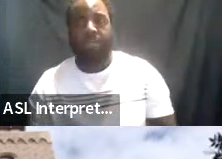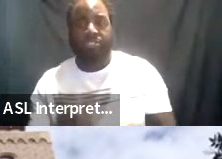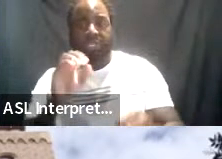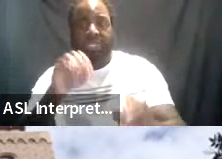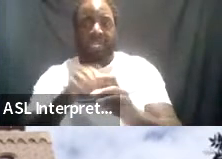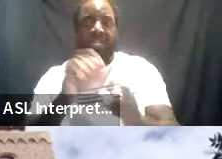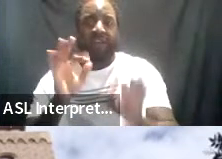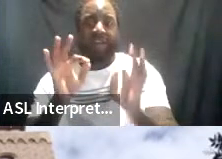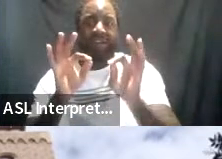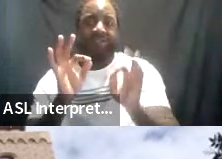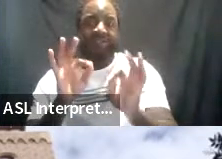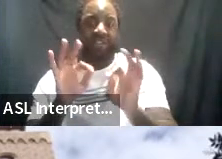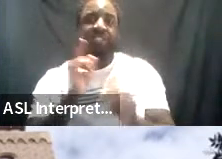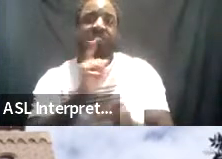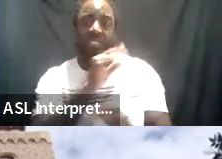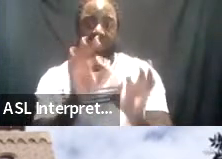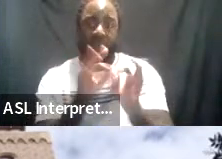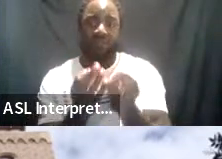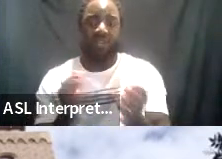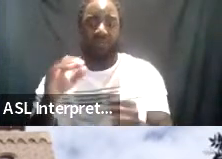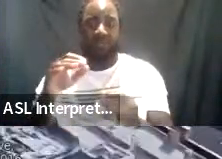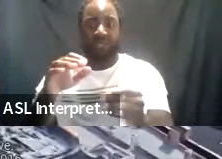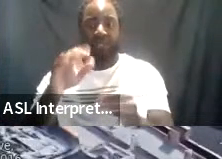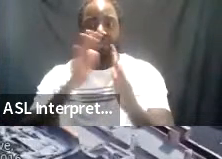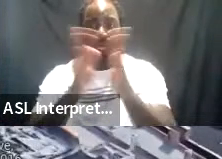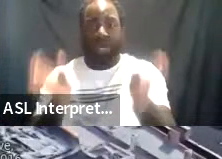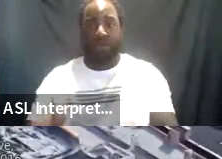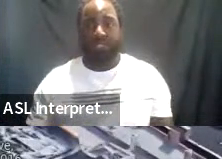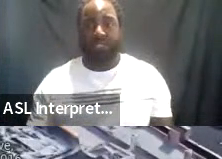units. Next slide, please.